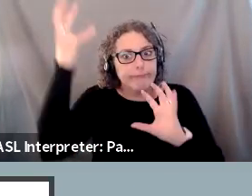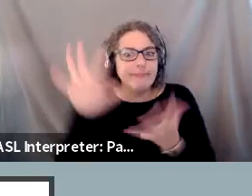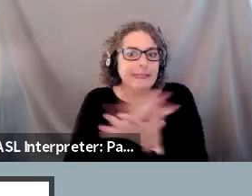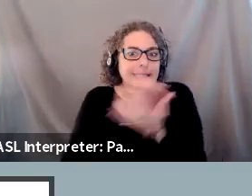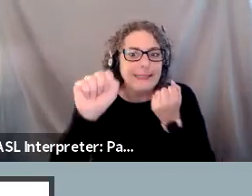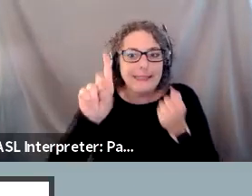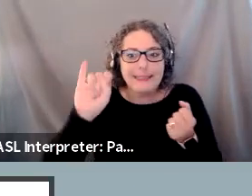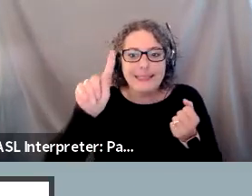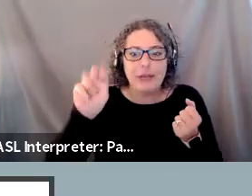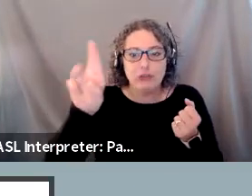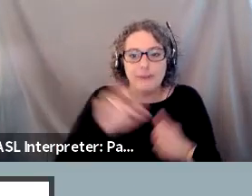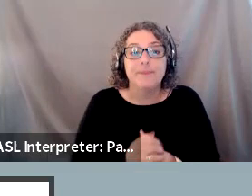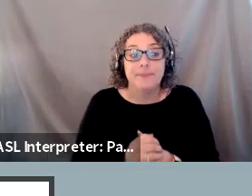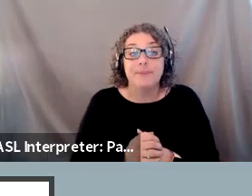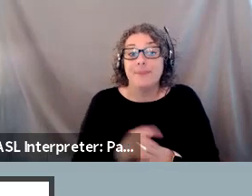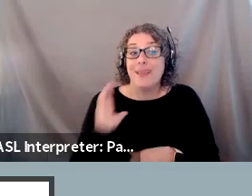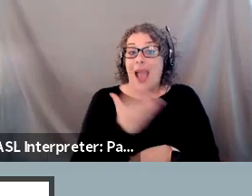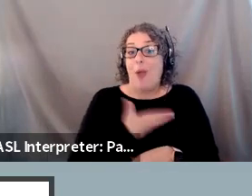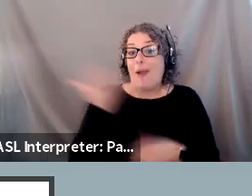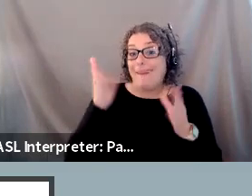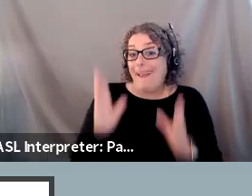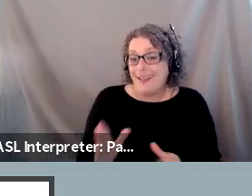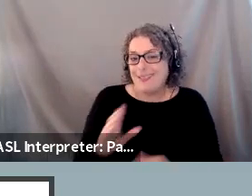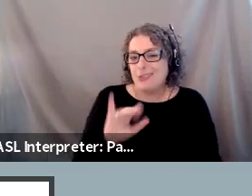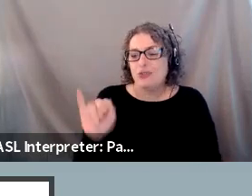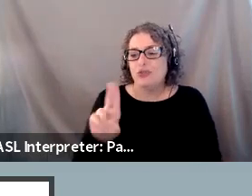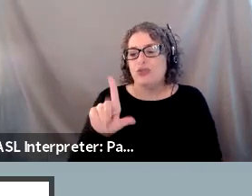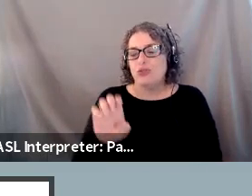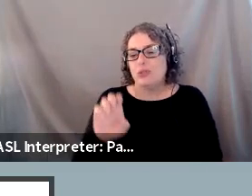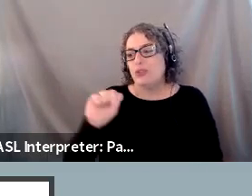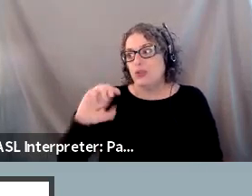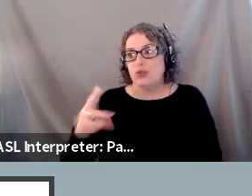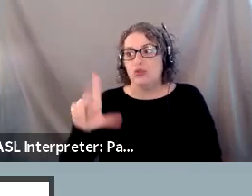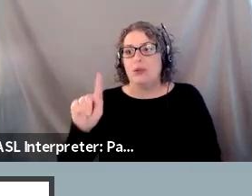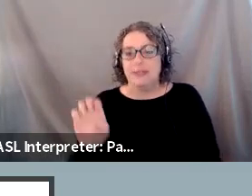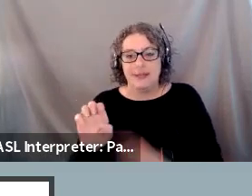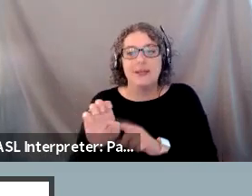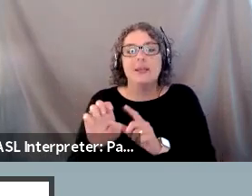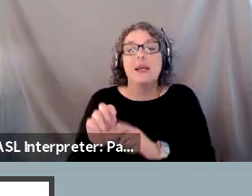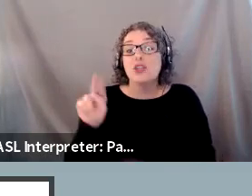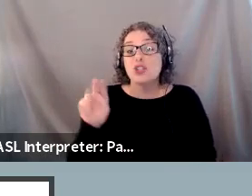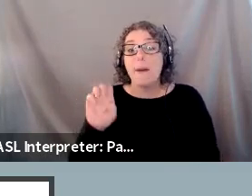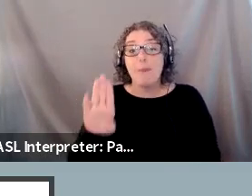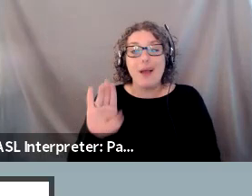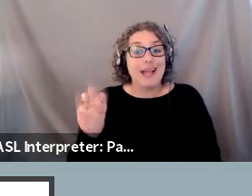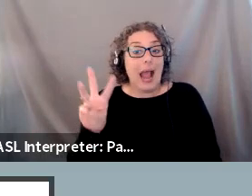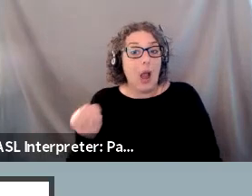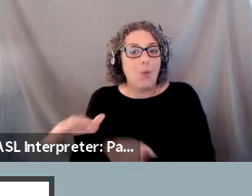Schulte. She is the Disability Integration Specialist with the American Red Cross, the Nebraska and Iowa